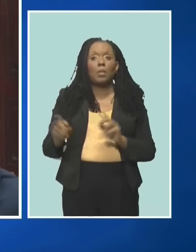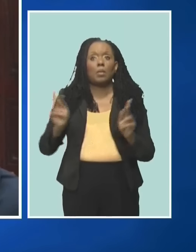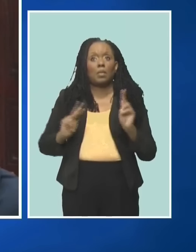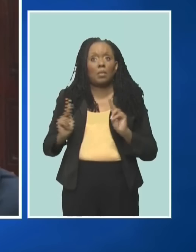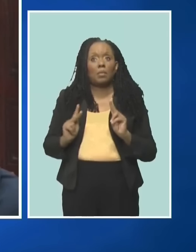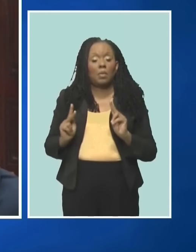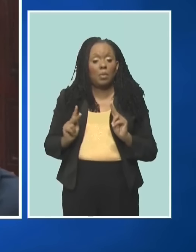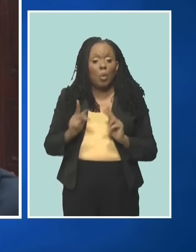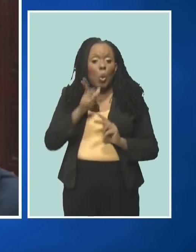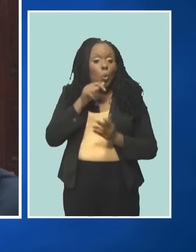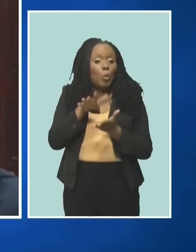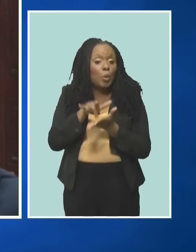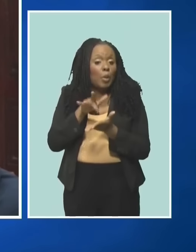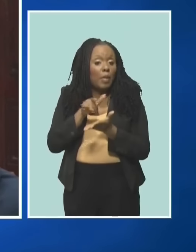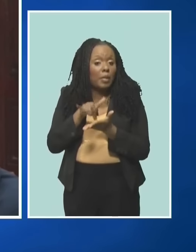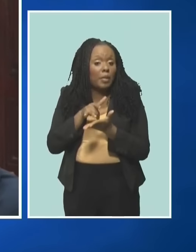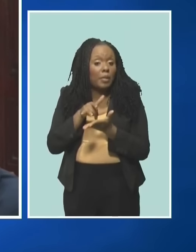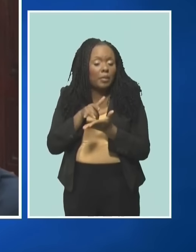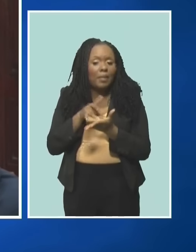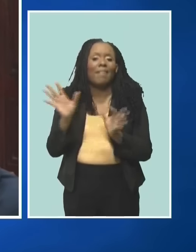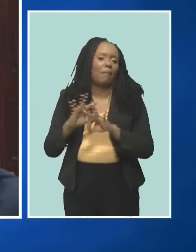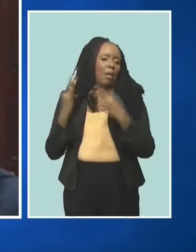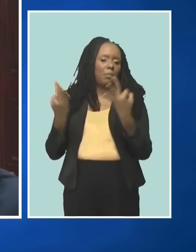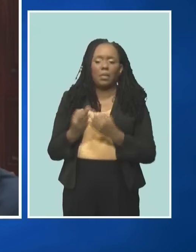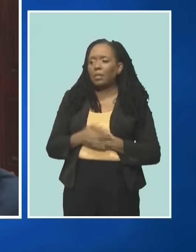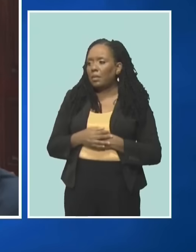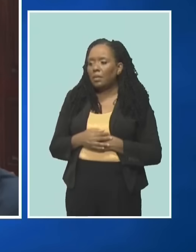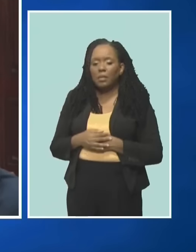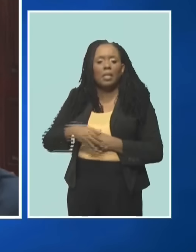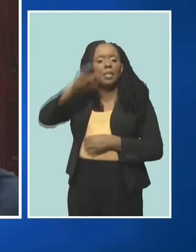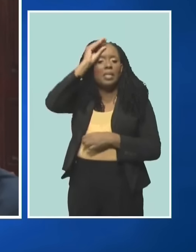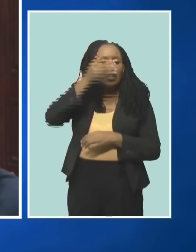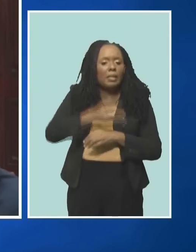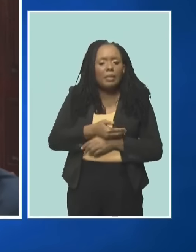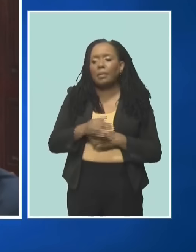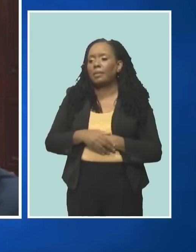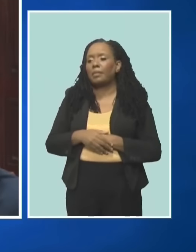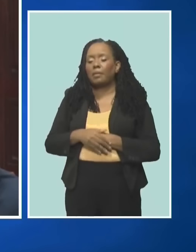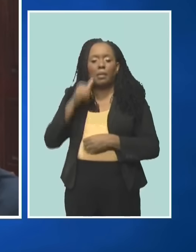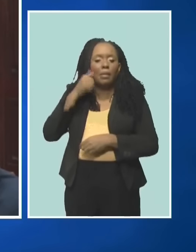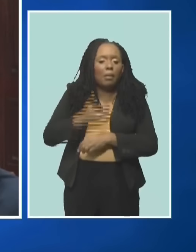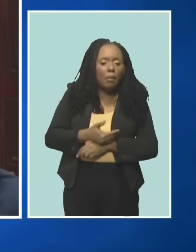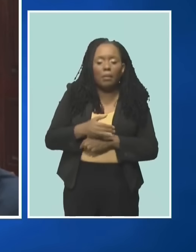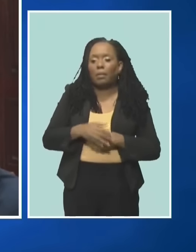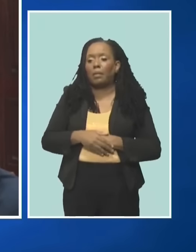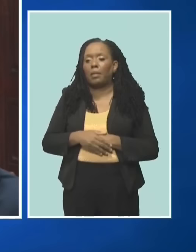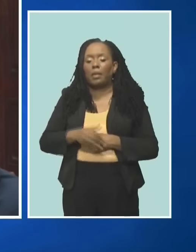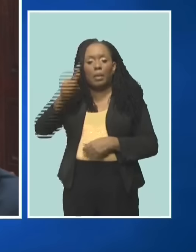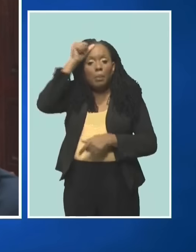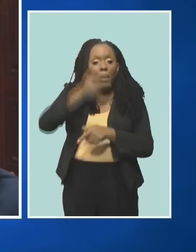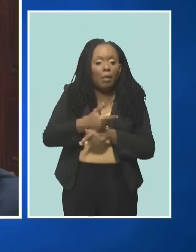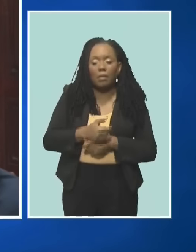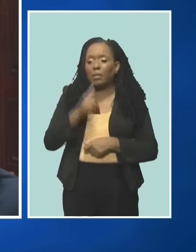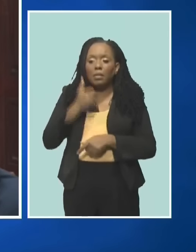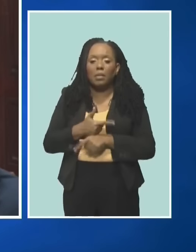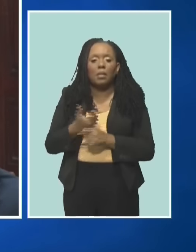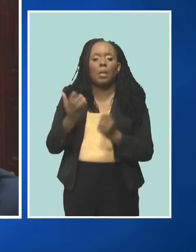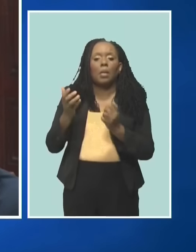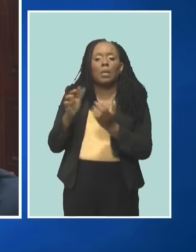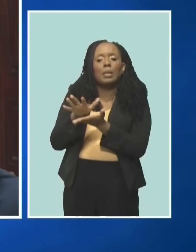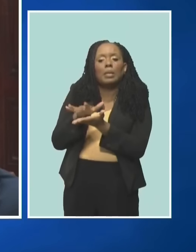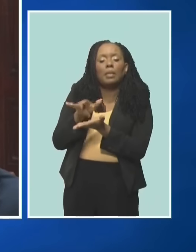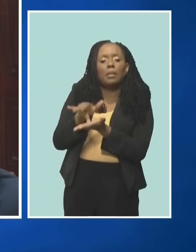family. It is often a son, a daughter, a brother or sister who is attempting to take